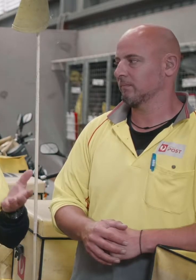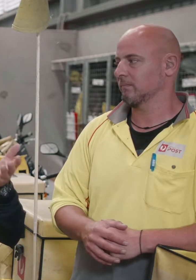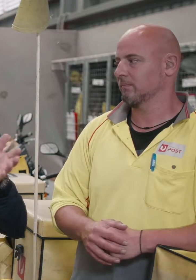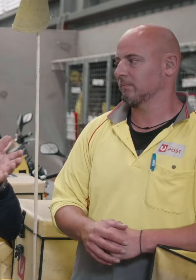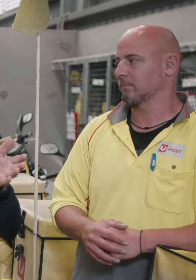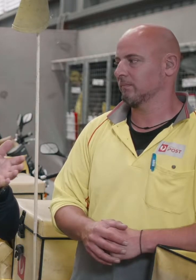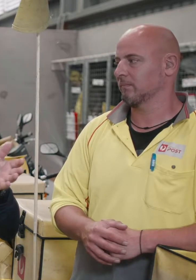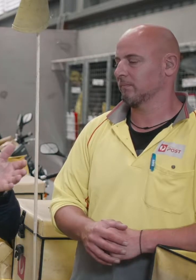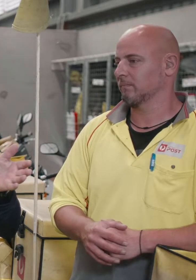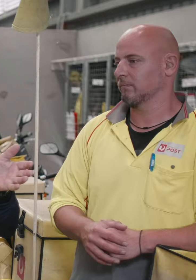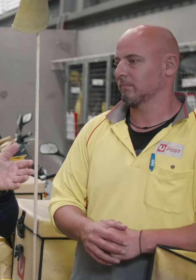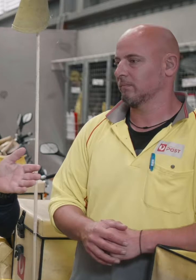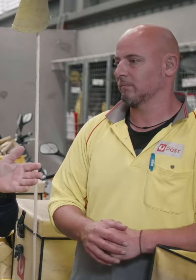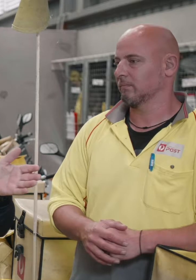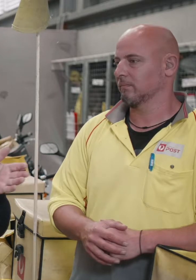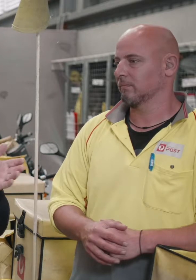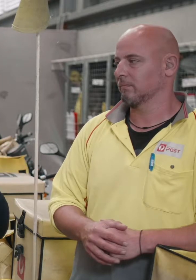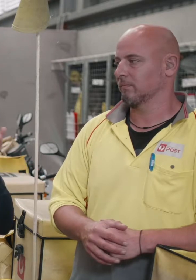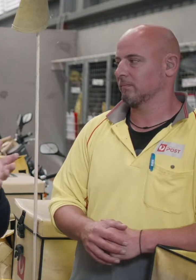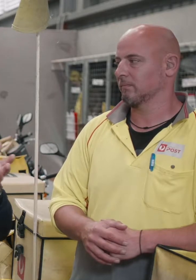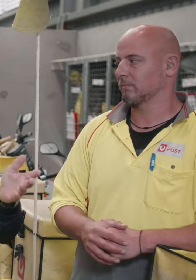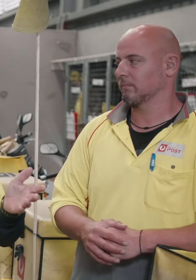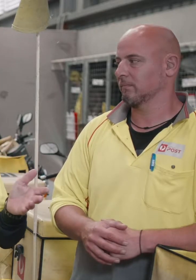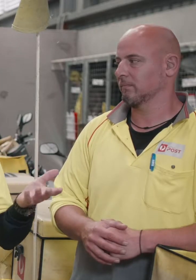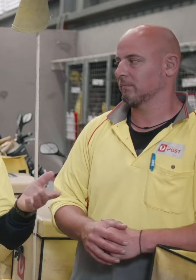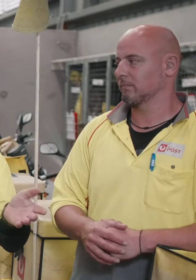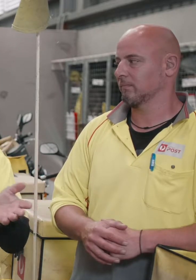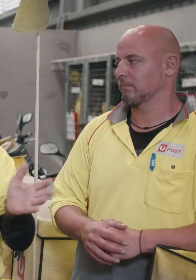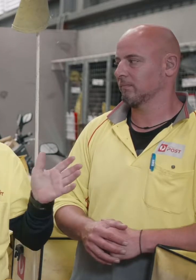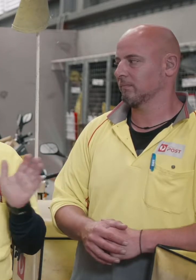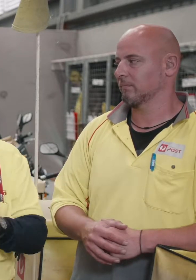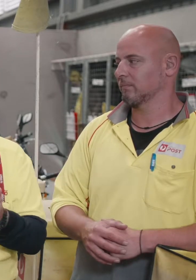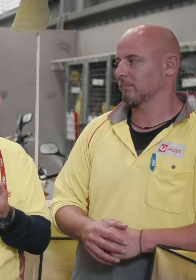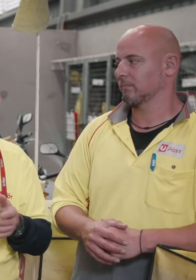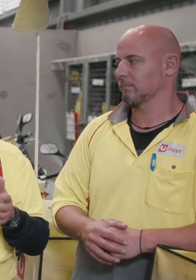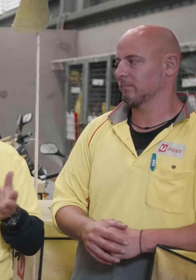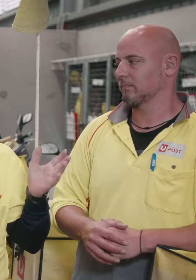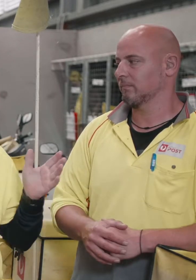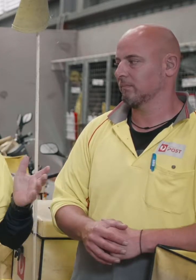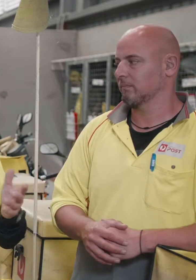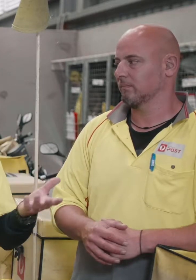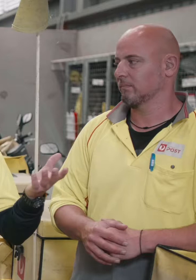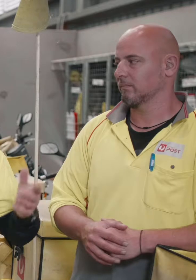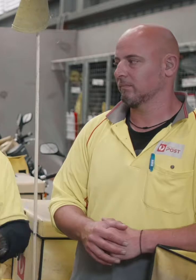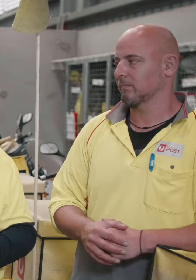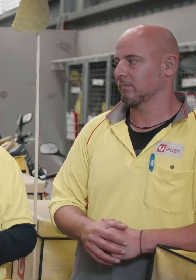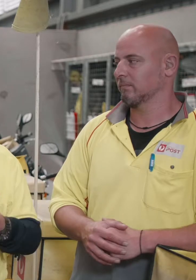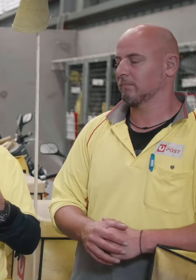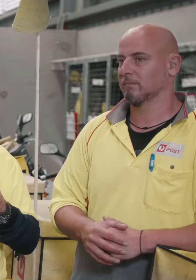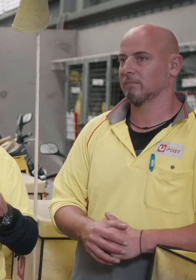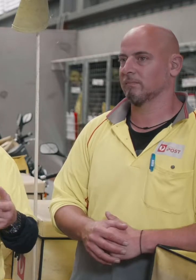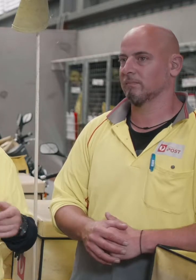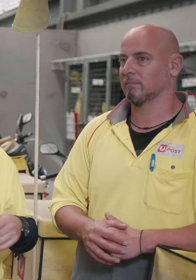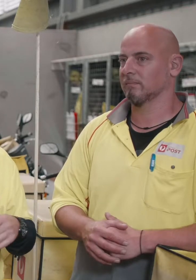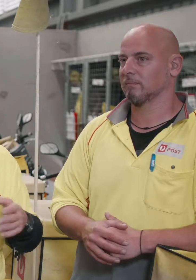door, and if somebody doesn't understand me, I'll show them a little note that says, I'm a deaf postman, and our customers are